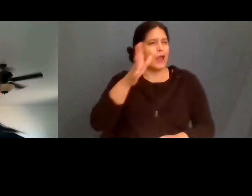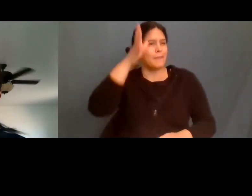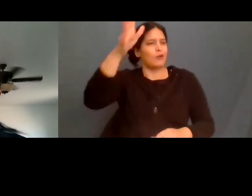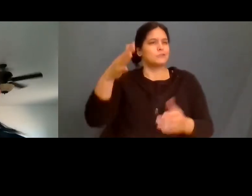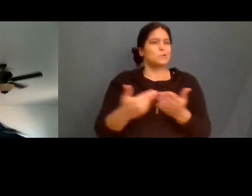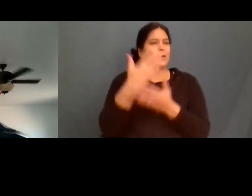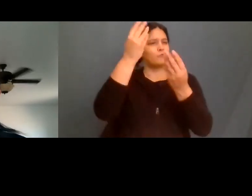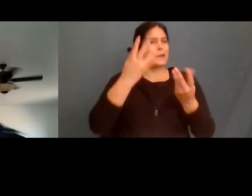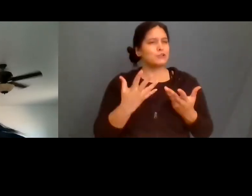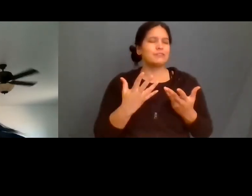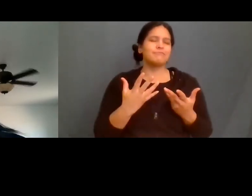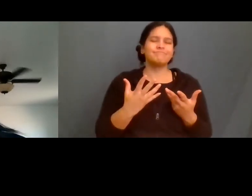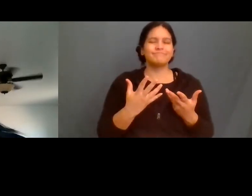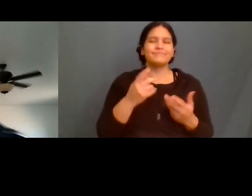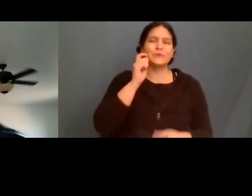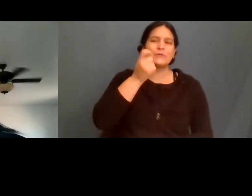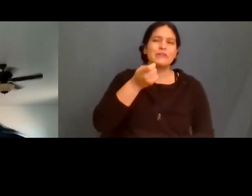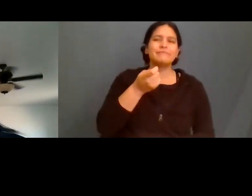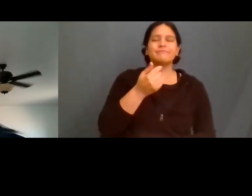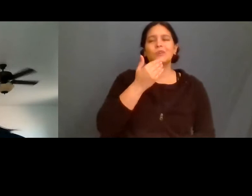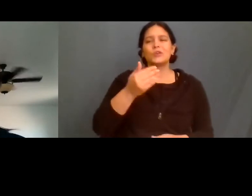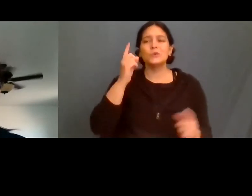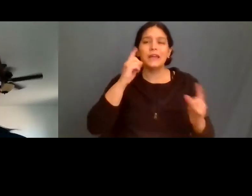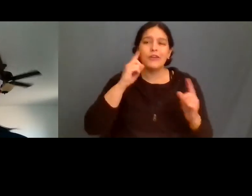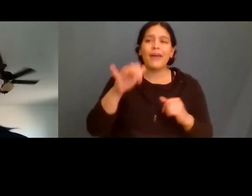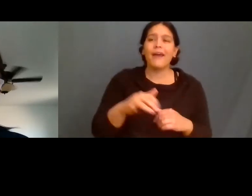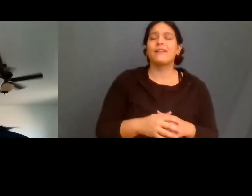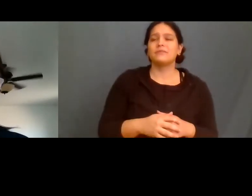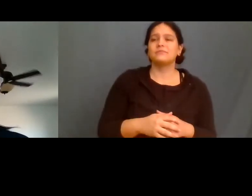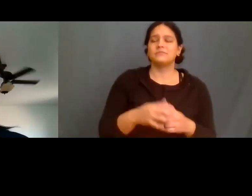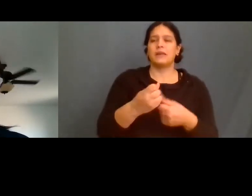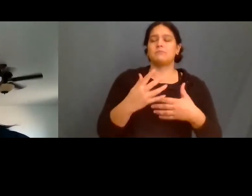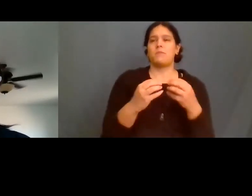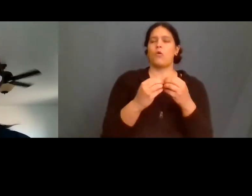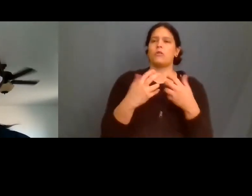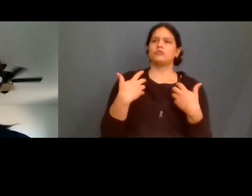it's good. It's good to hear those. It makes me stronger as a person, and